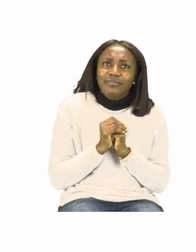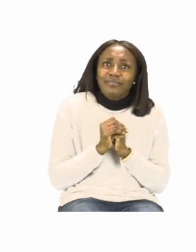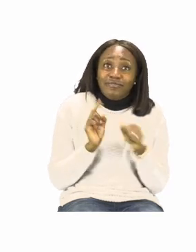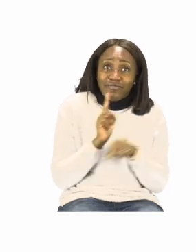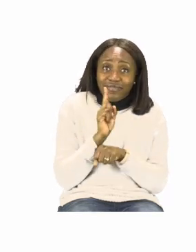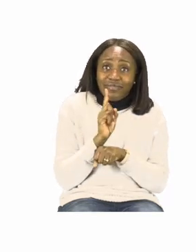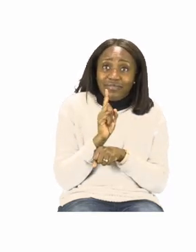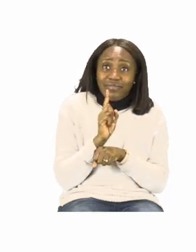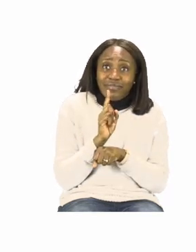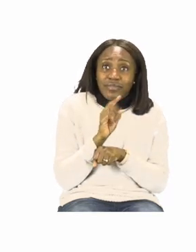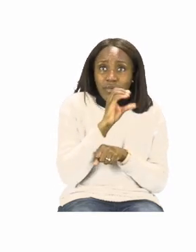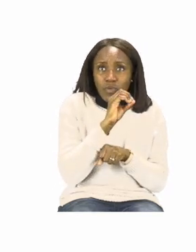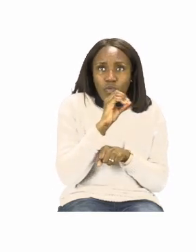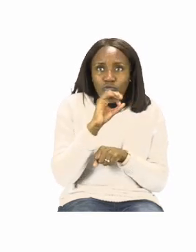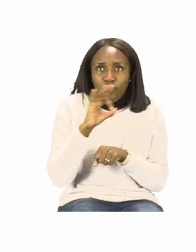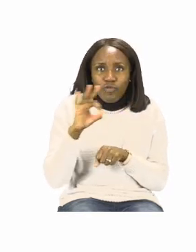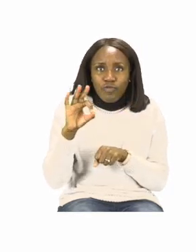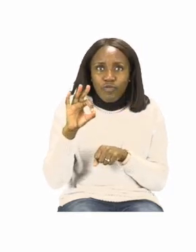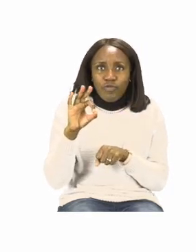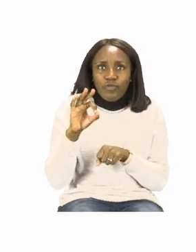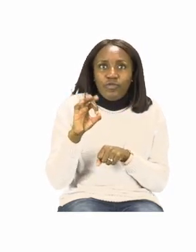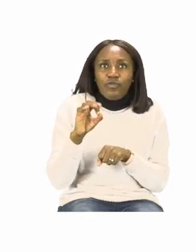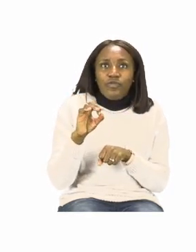off, fly,